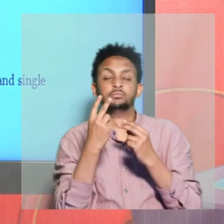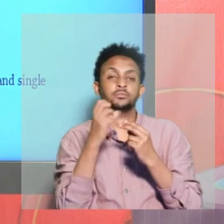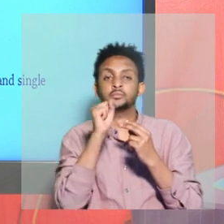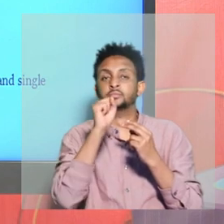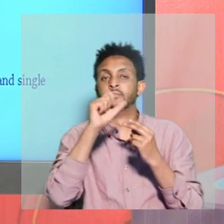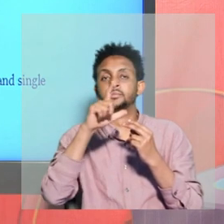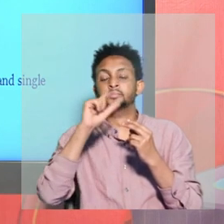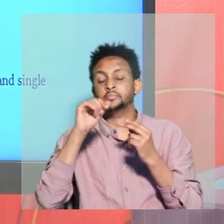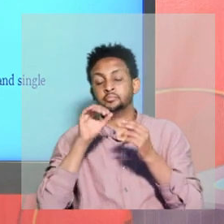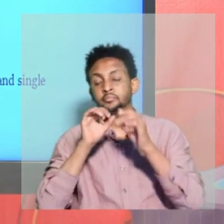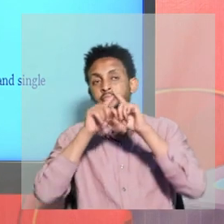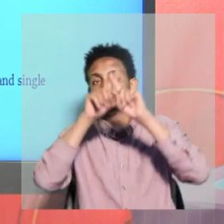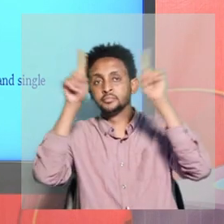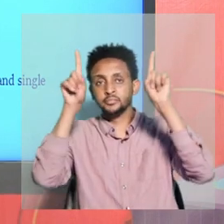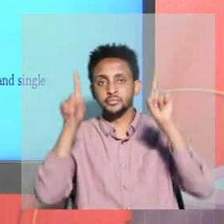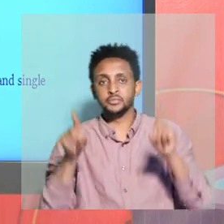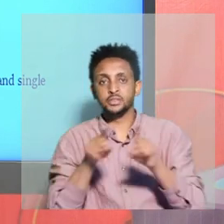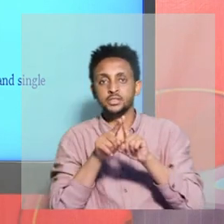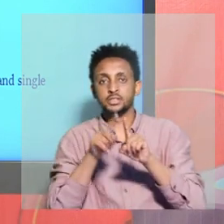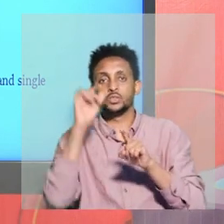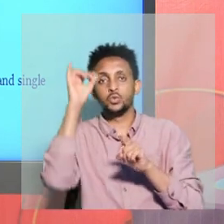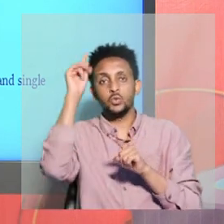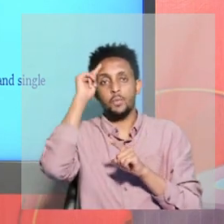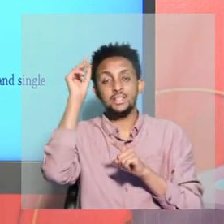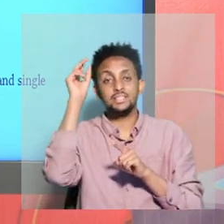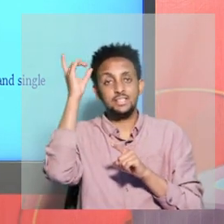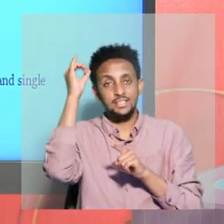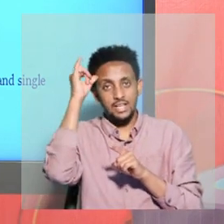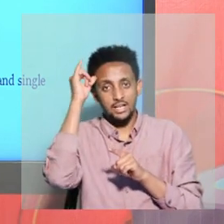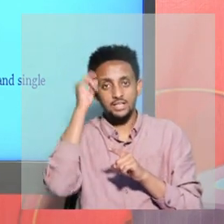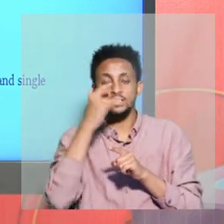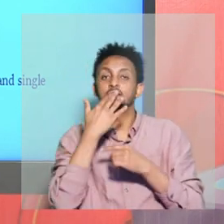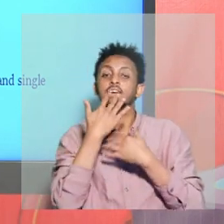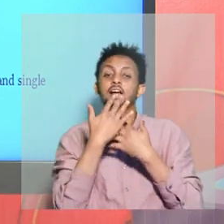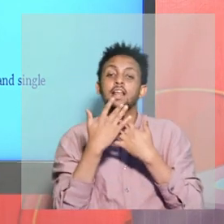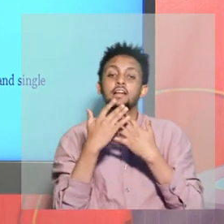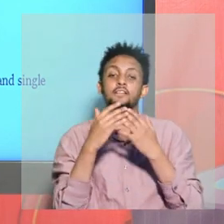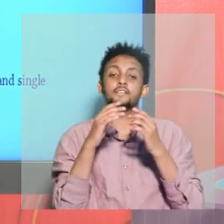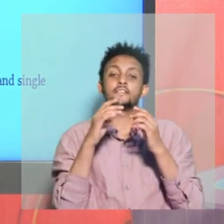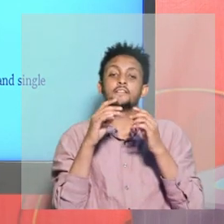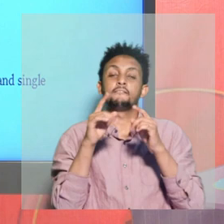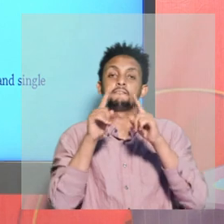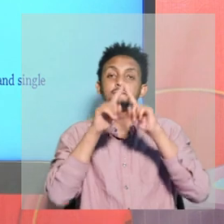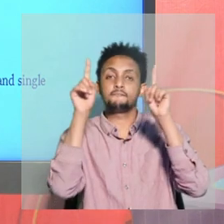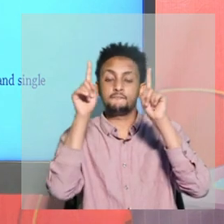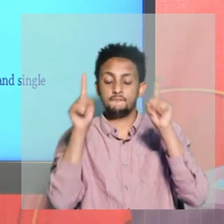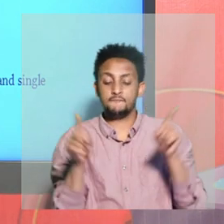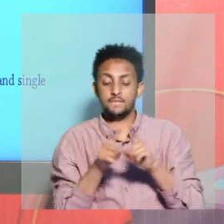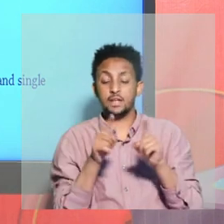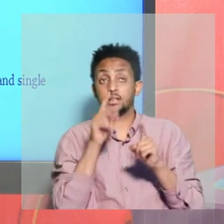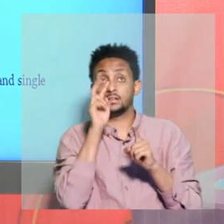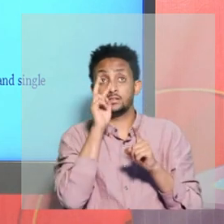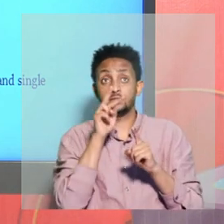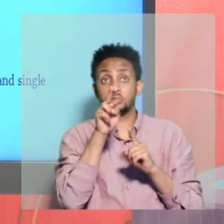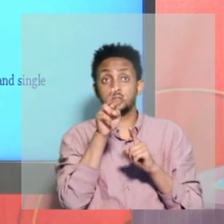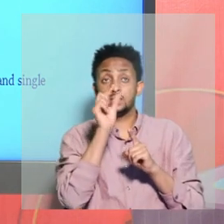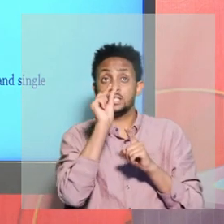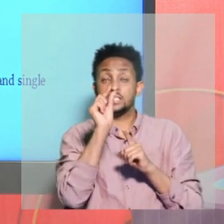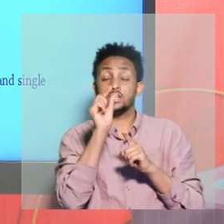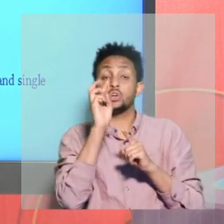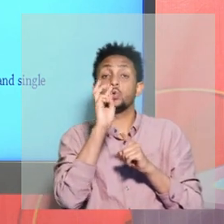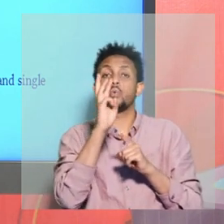as a screen. Thomas Young used color filter to filter out only a